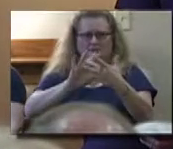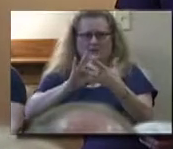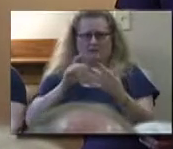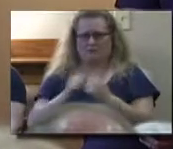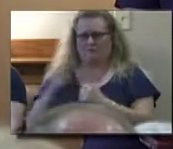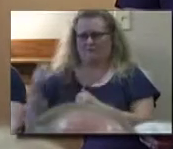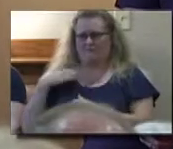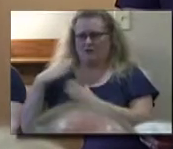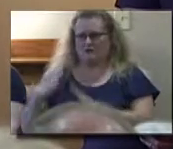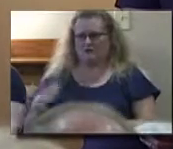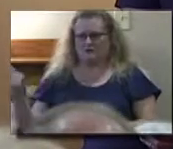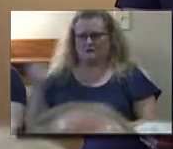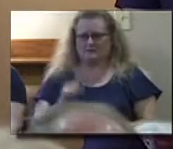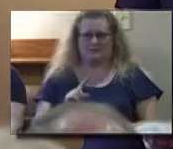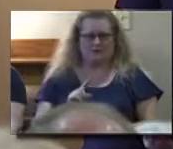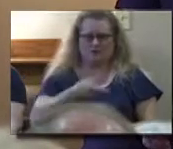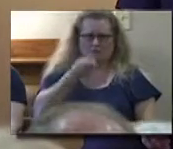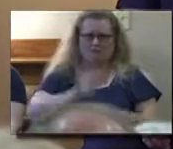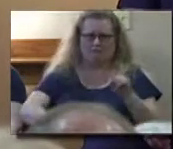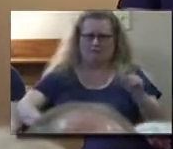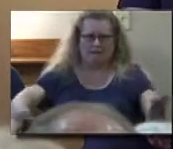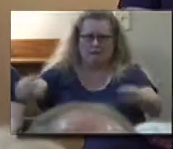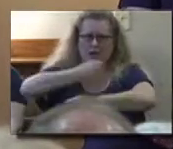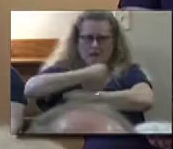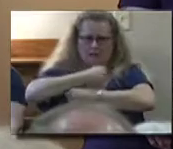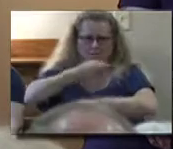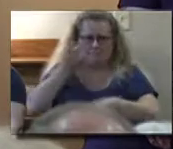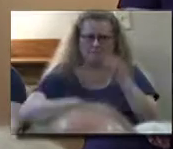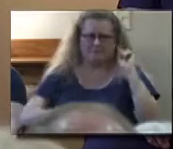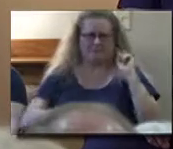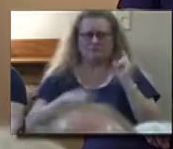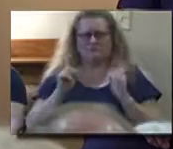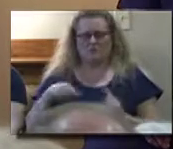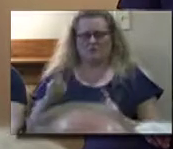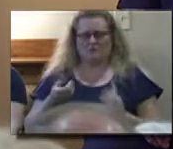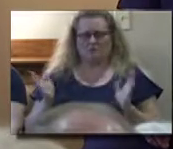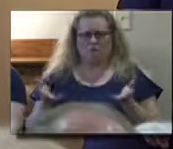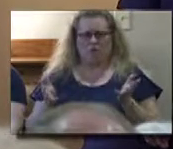volunteers. There's no hugging, just words.